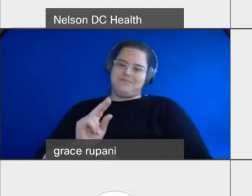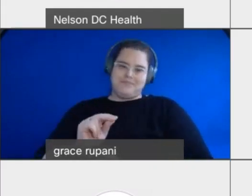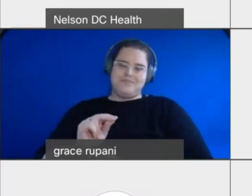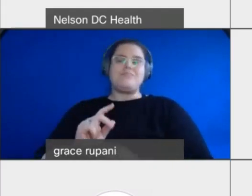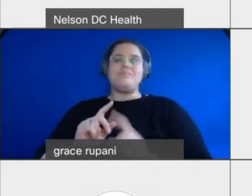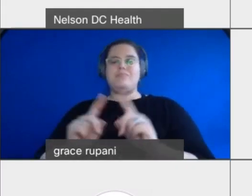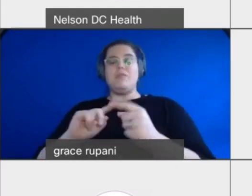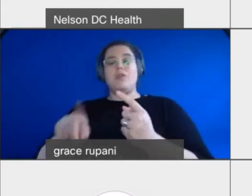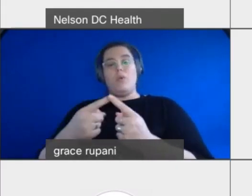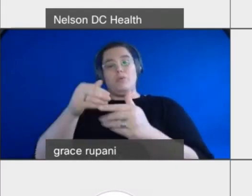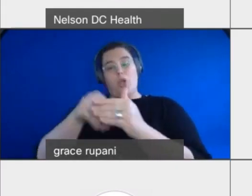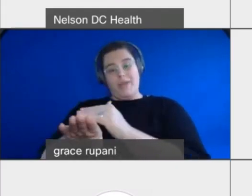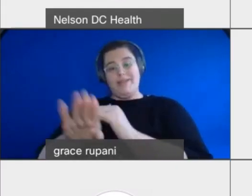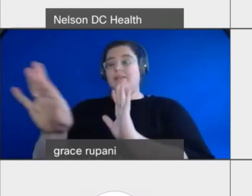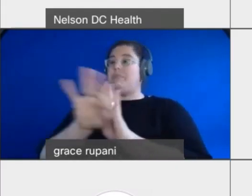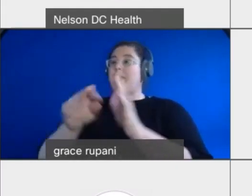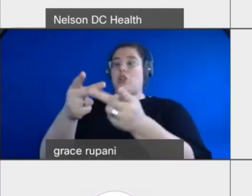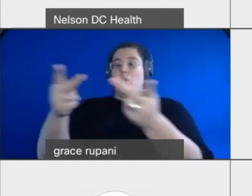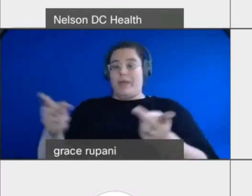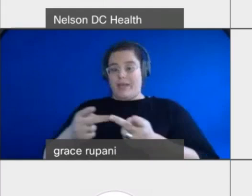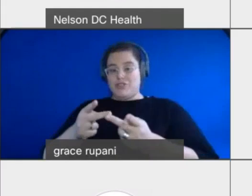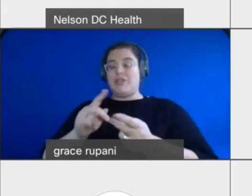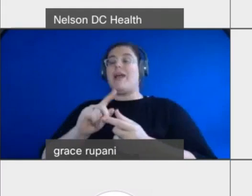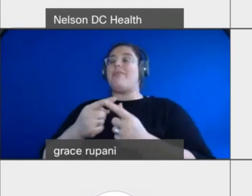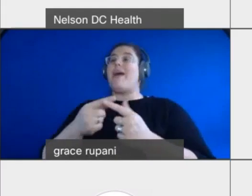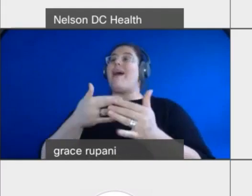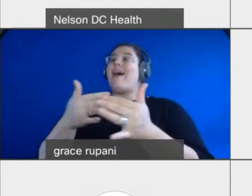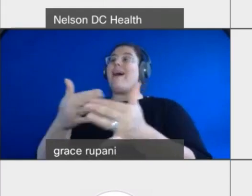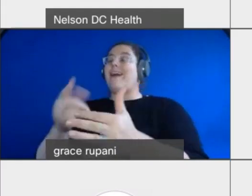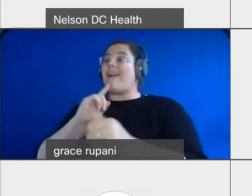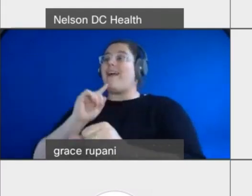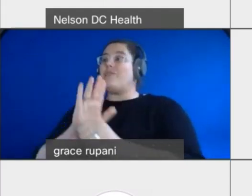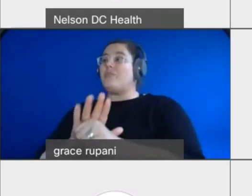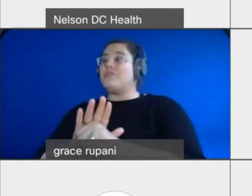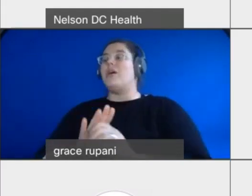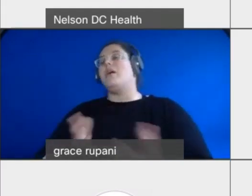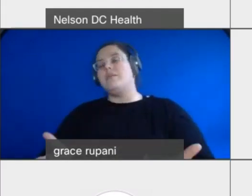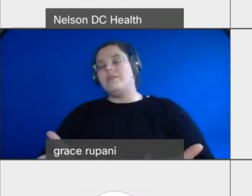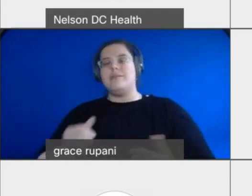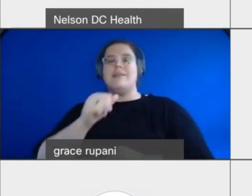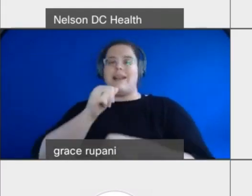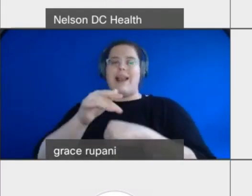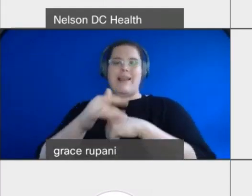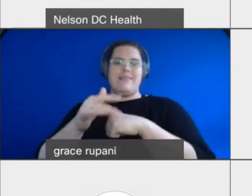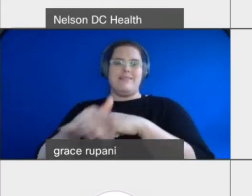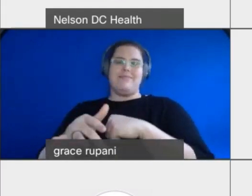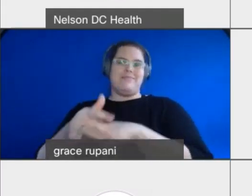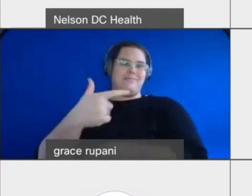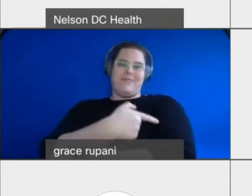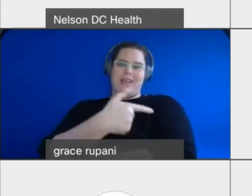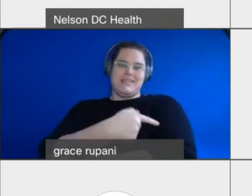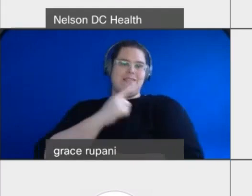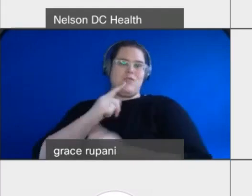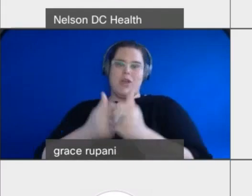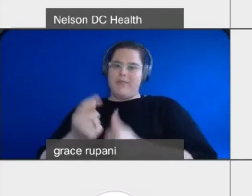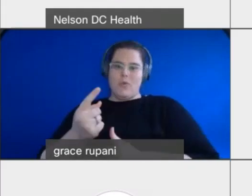in, you select a site, and that ultimately when you get to the confirmation, that site might not still have adequate vaccine for all the